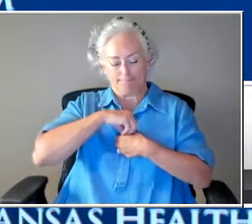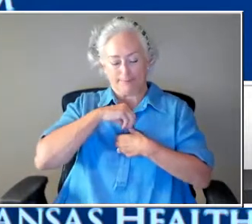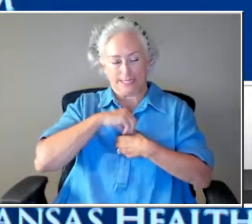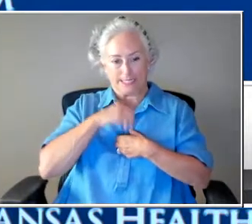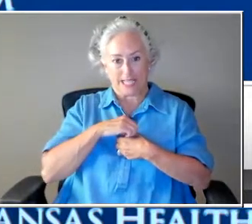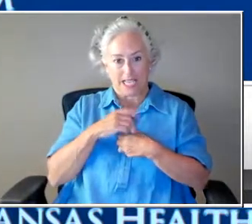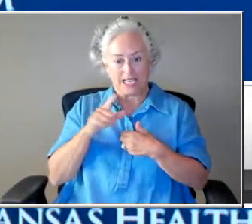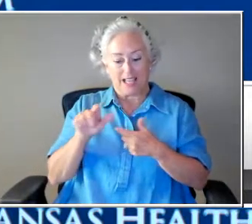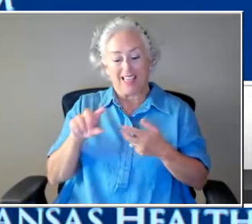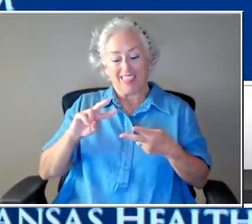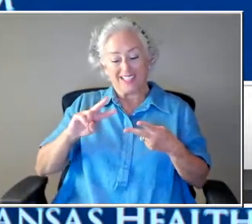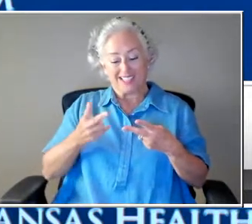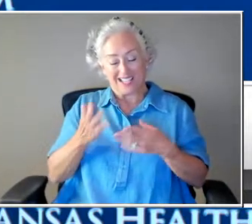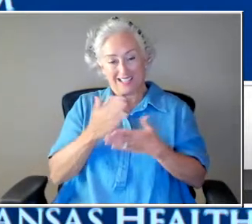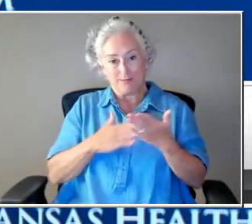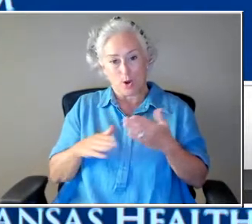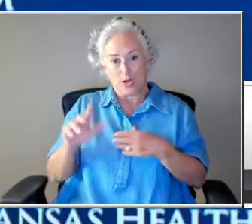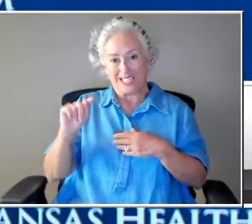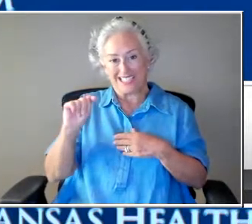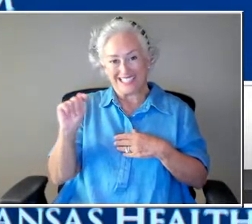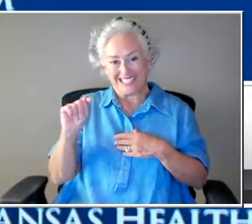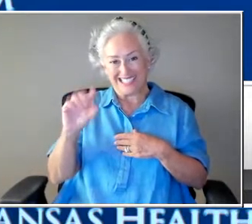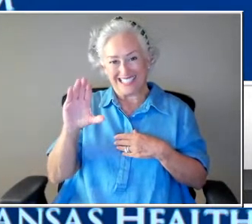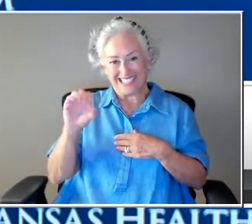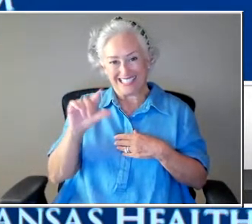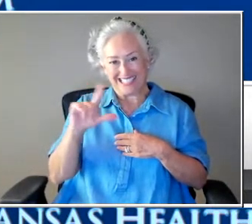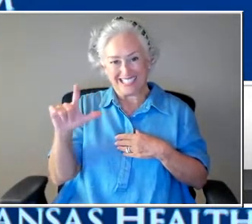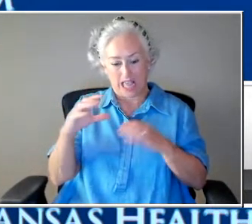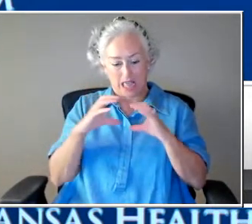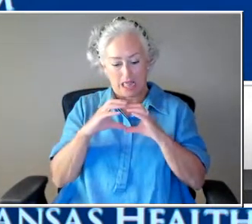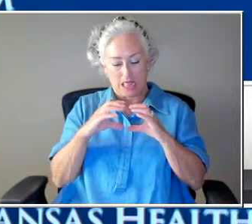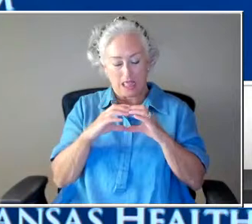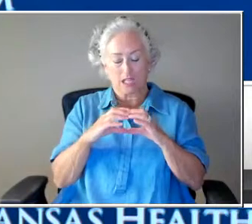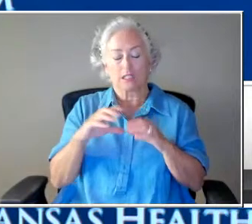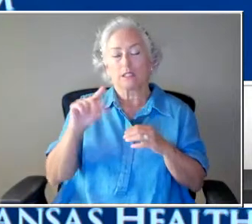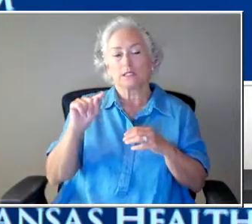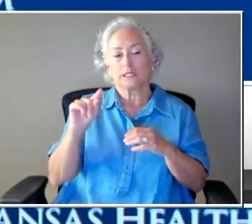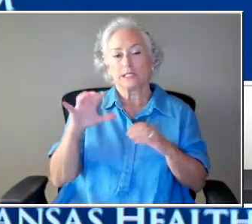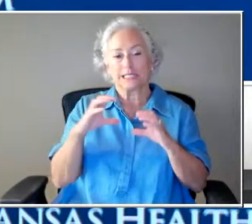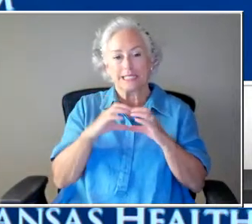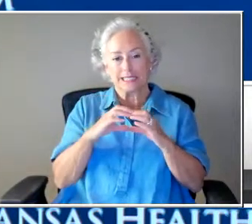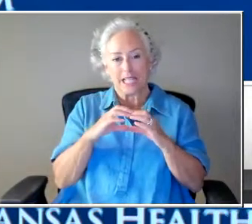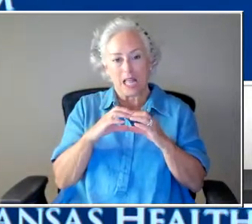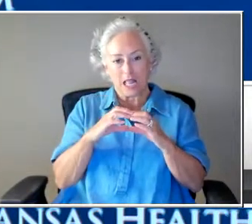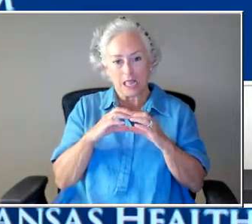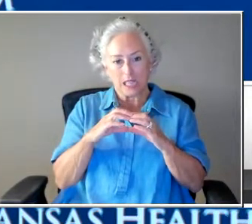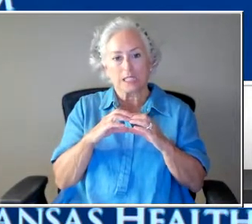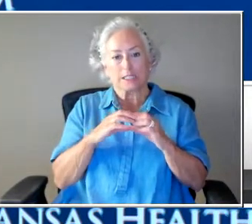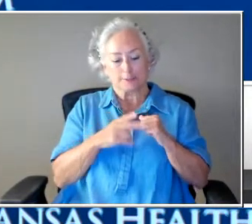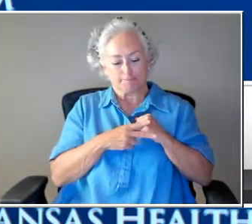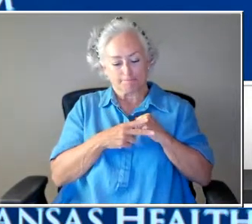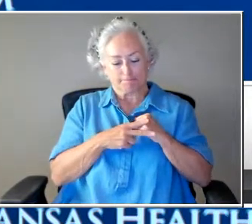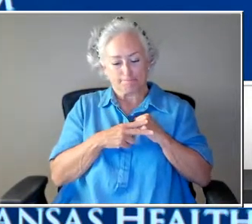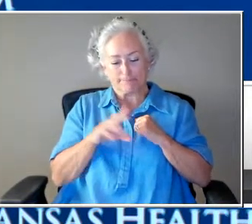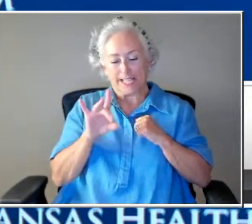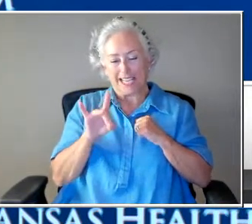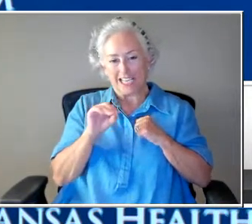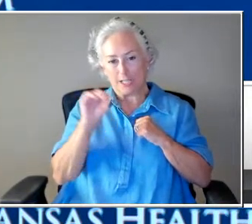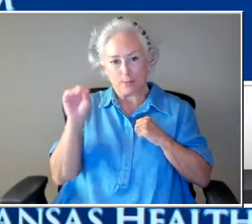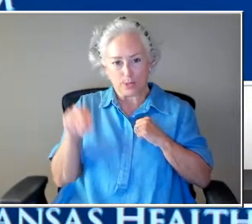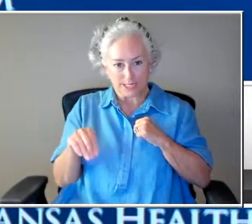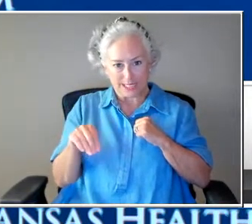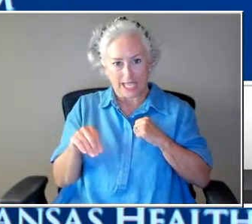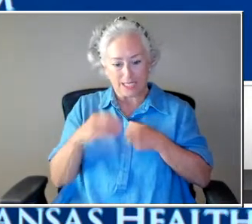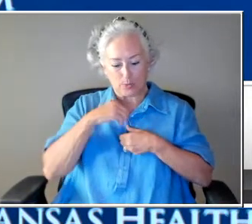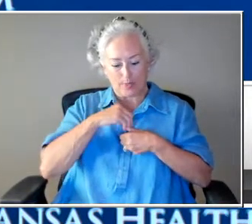seen throughout the variants is that T cell immunity remains conserved 80% or more. So that is how you are still getting